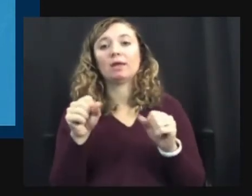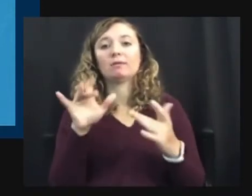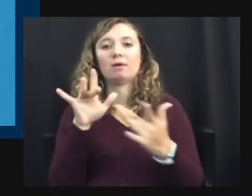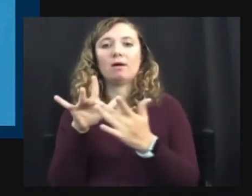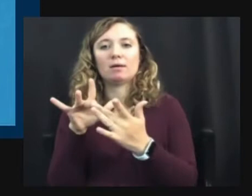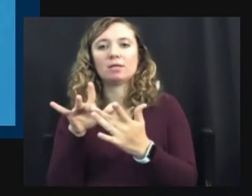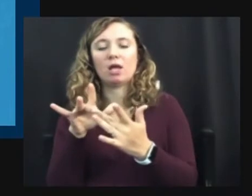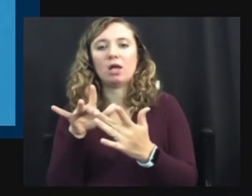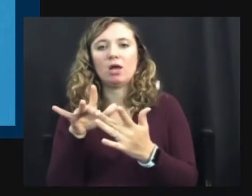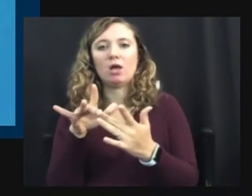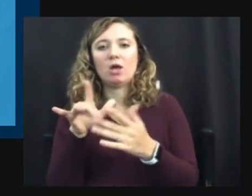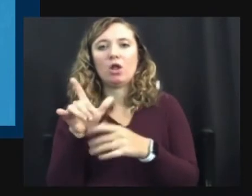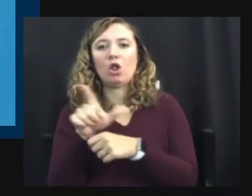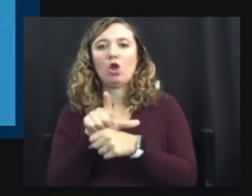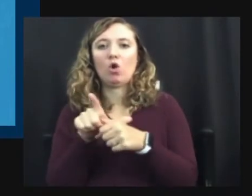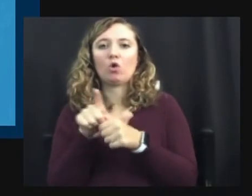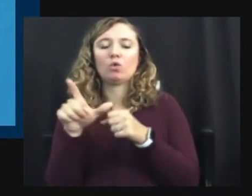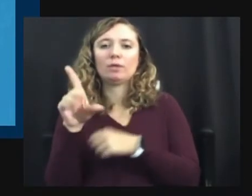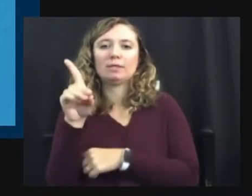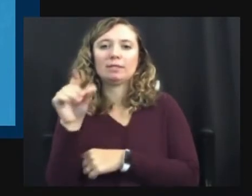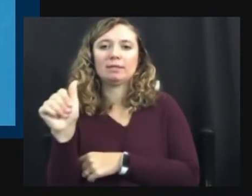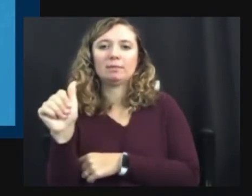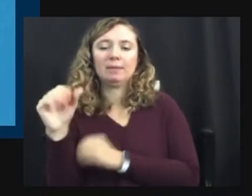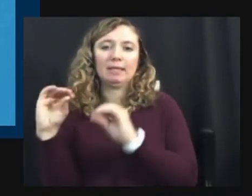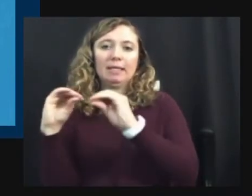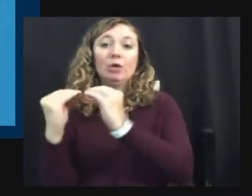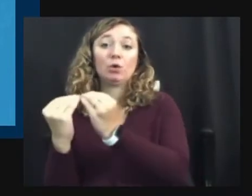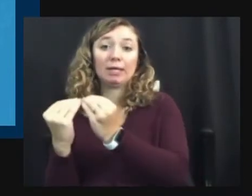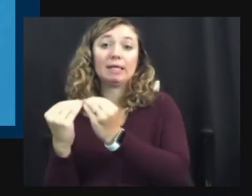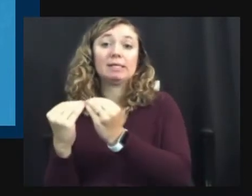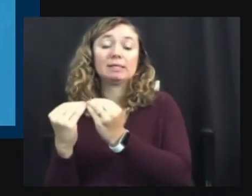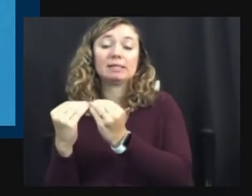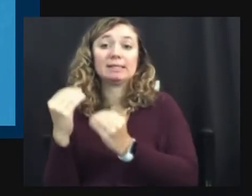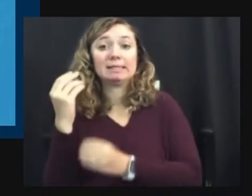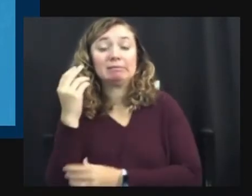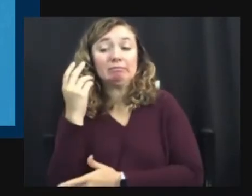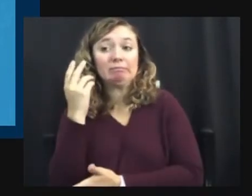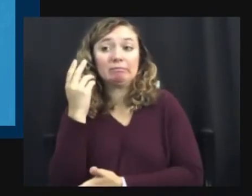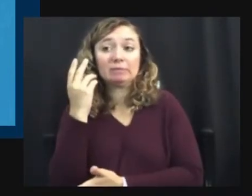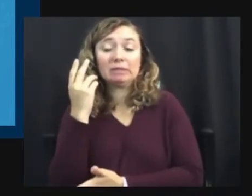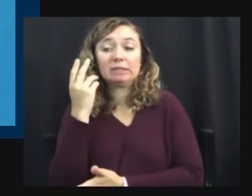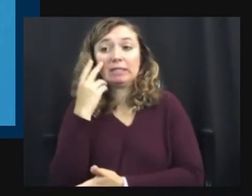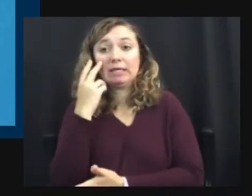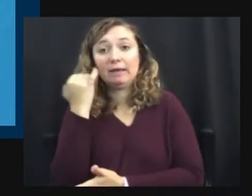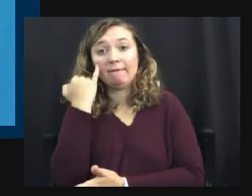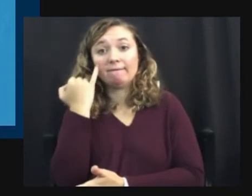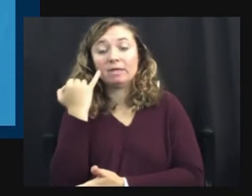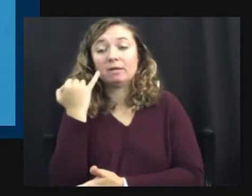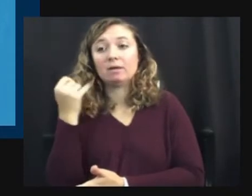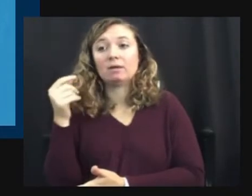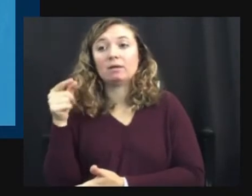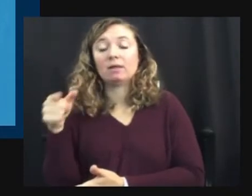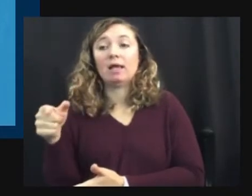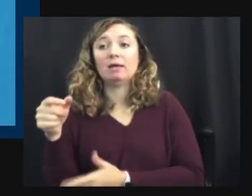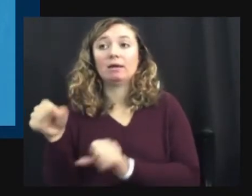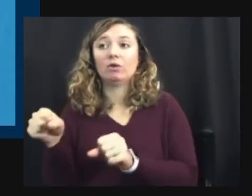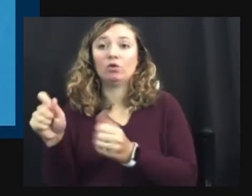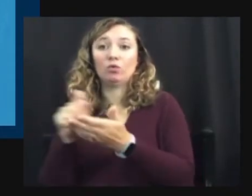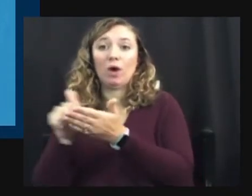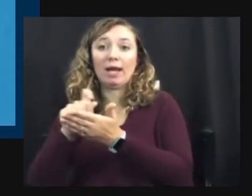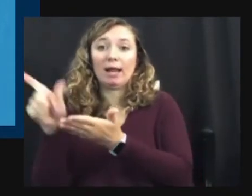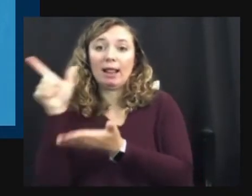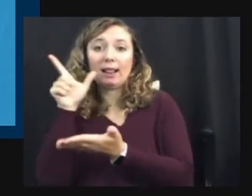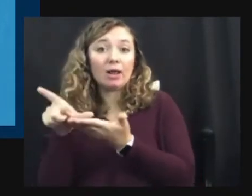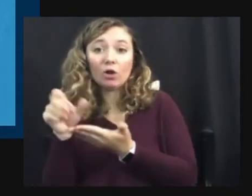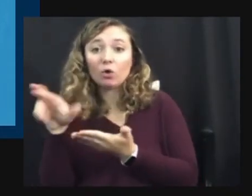local disability orgs and see if they can write you a letter, get your doctor to write you a